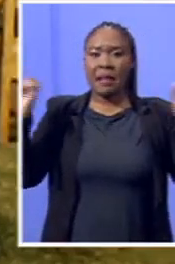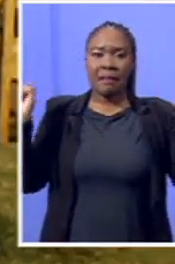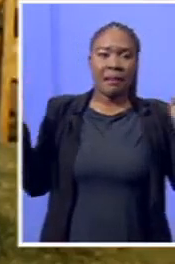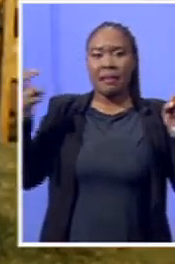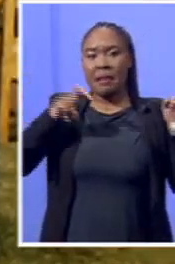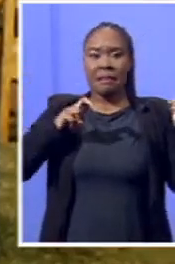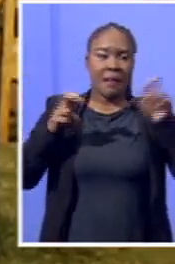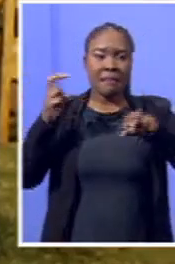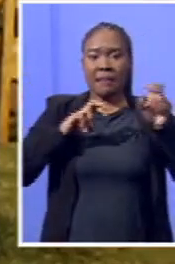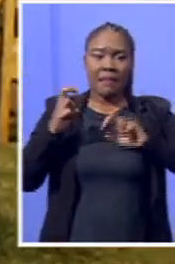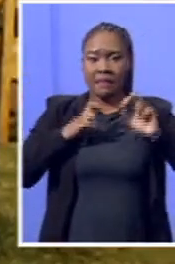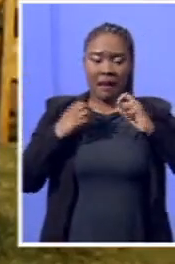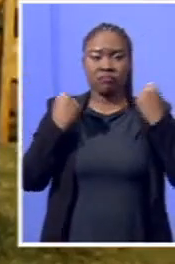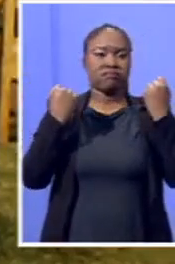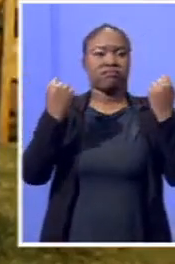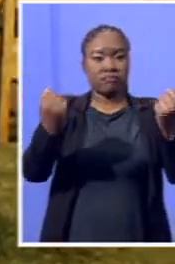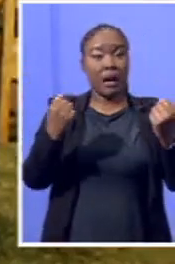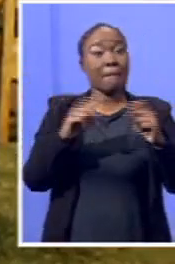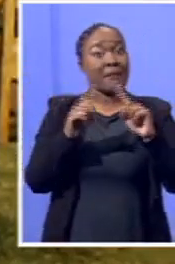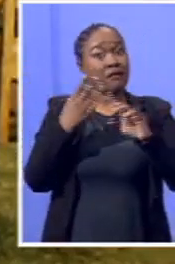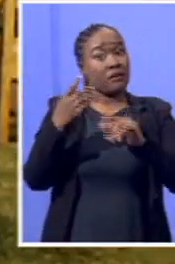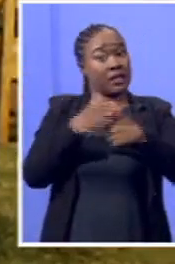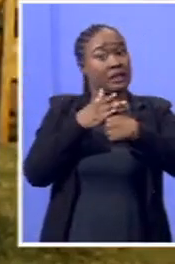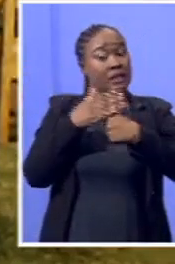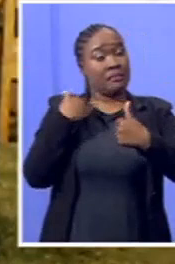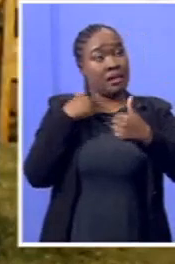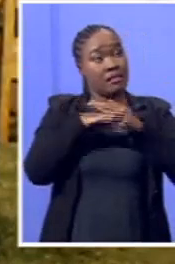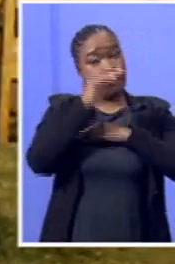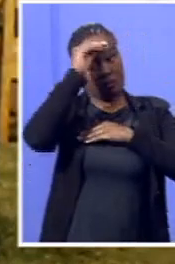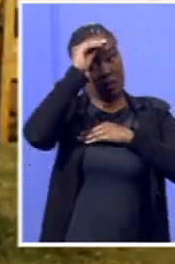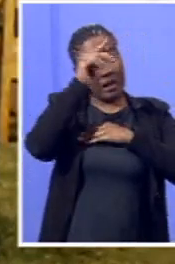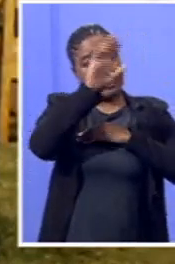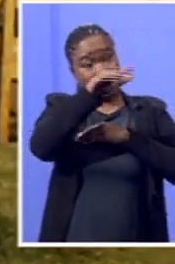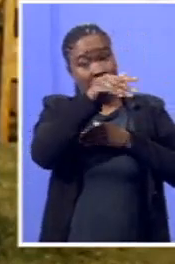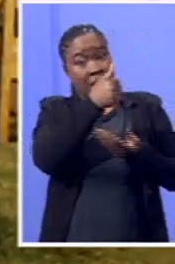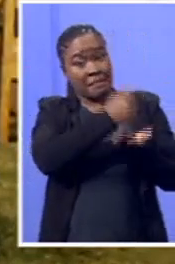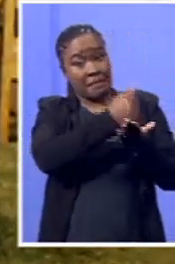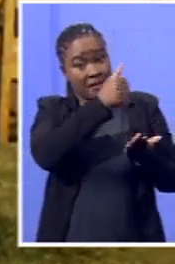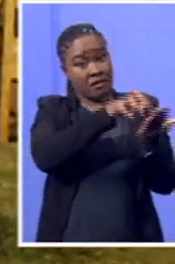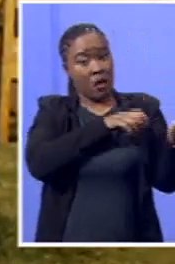the police for them to give me an affidavit so that he is known that he is with me.